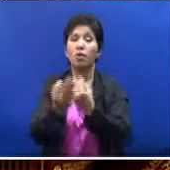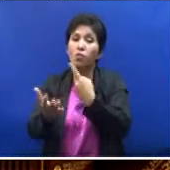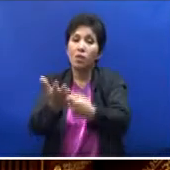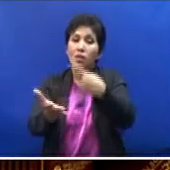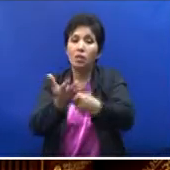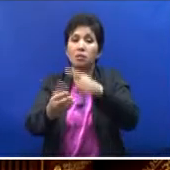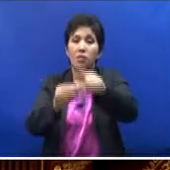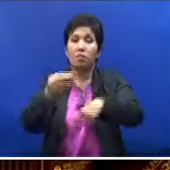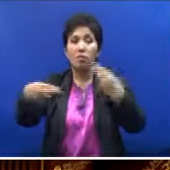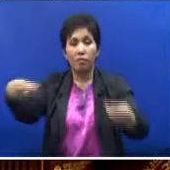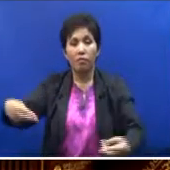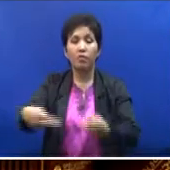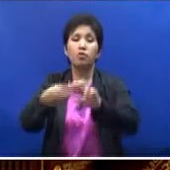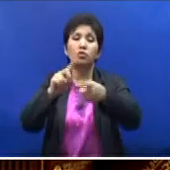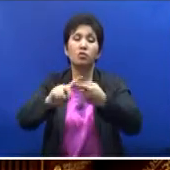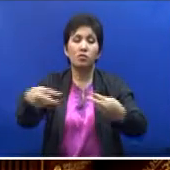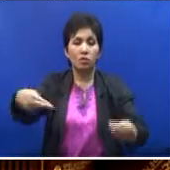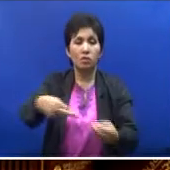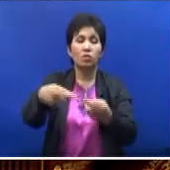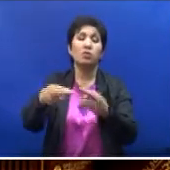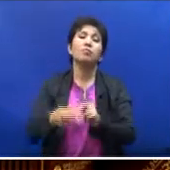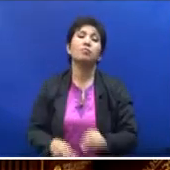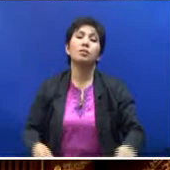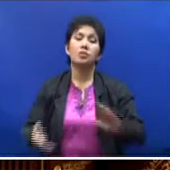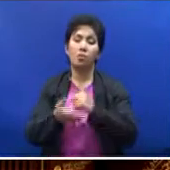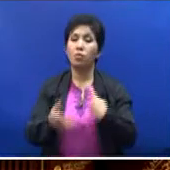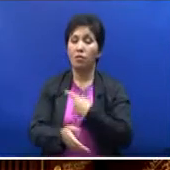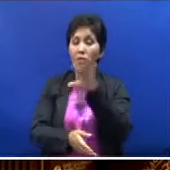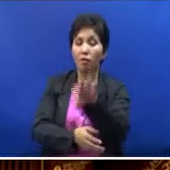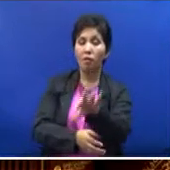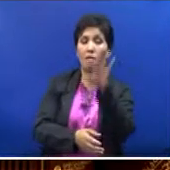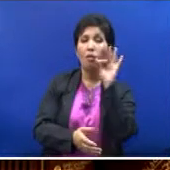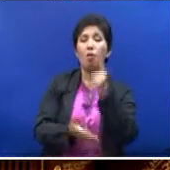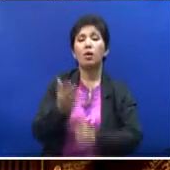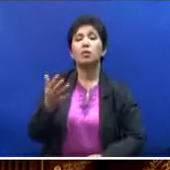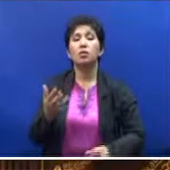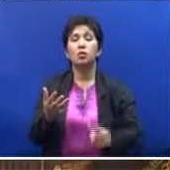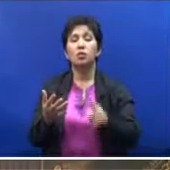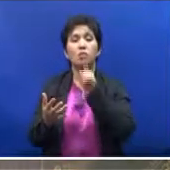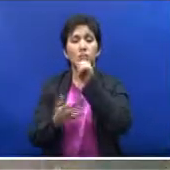about kinship as well. Okay, so we need to define what is kinship.